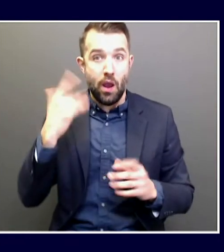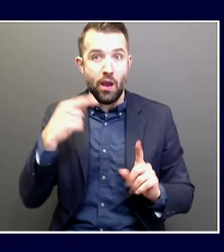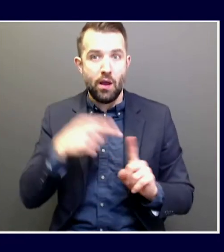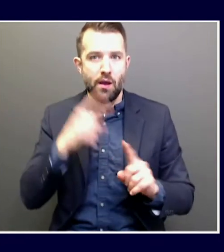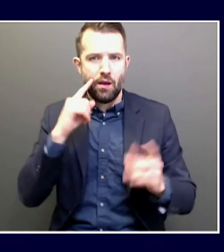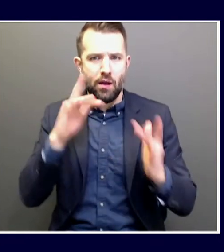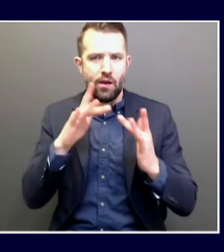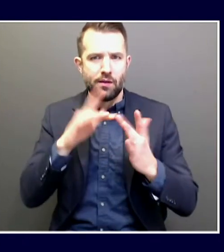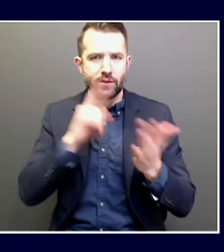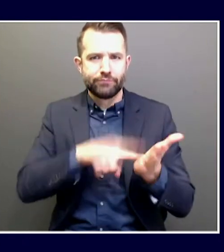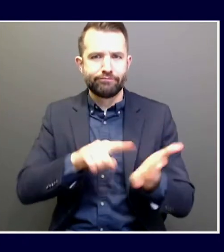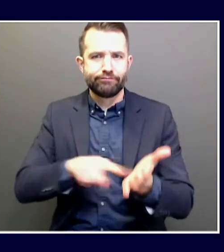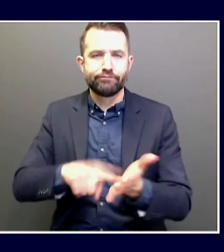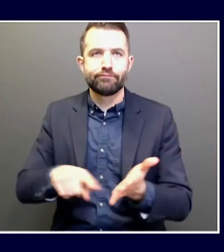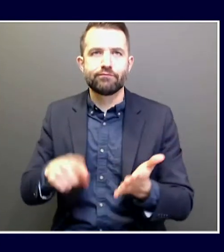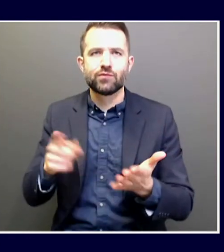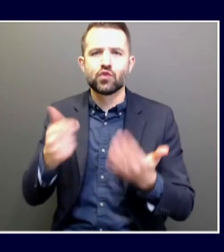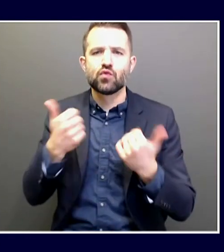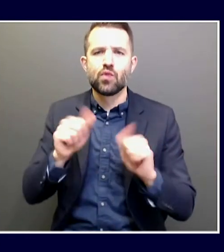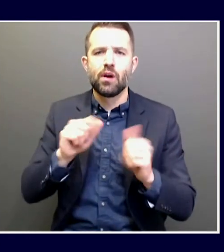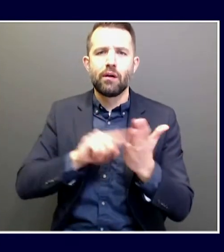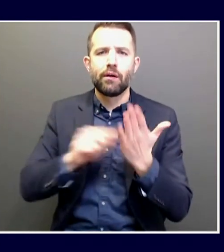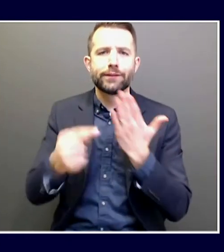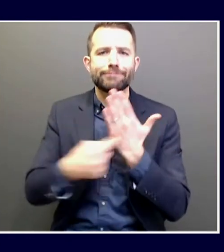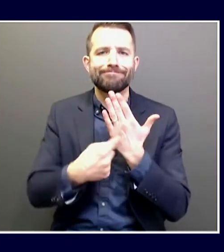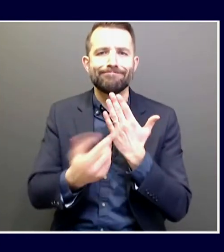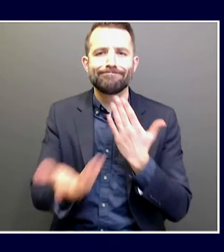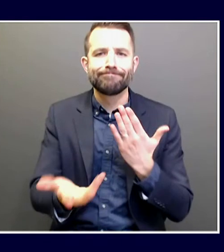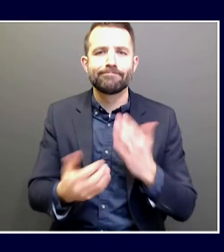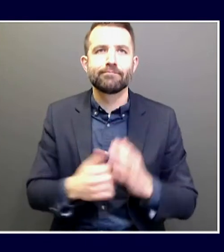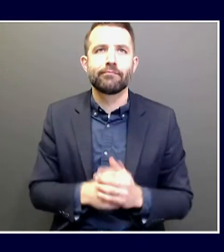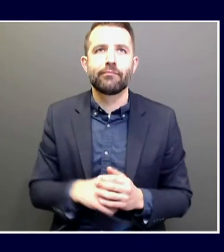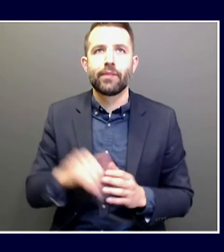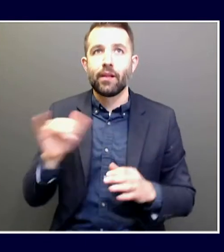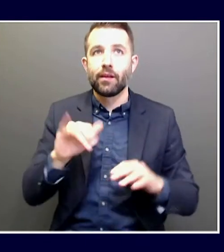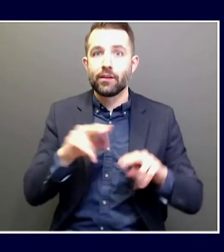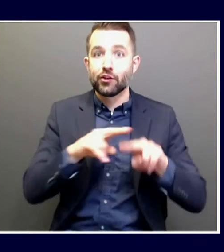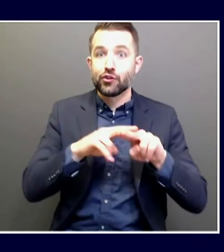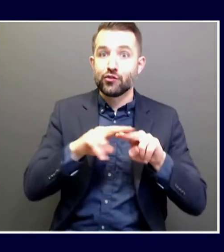use the analogy of trying to catch a bullet train with a bicycle.